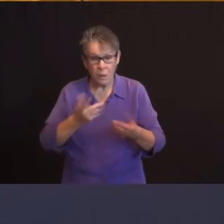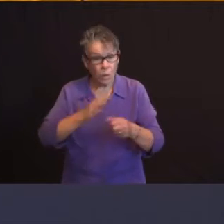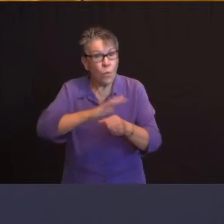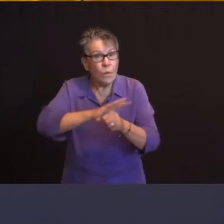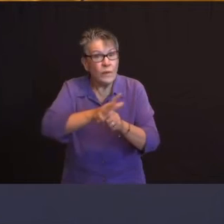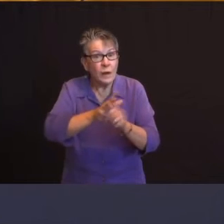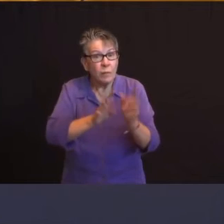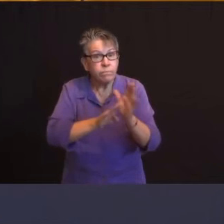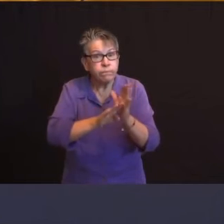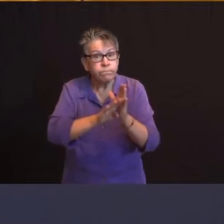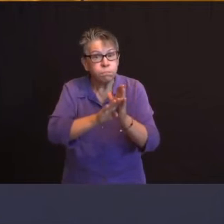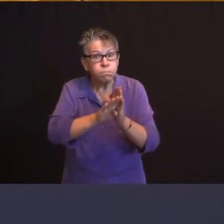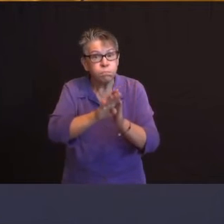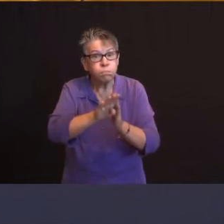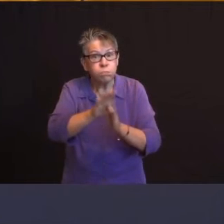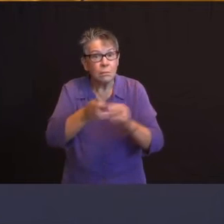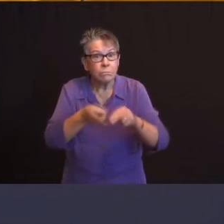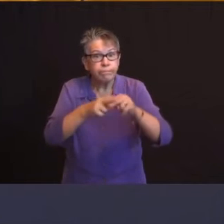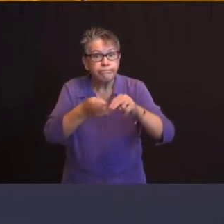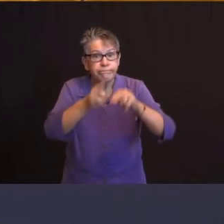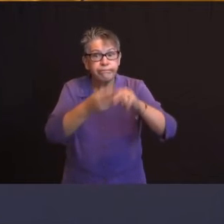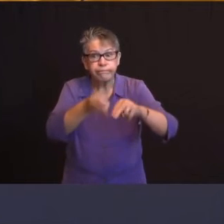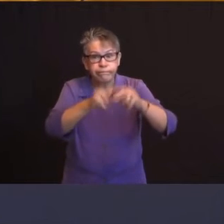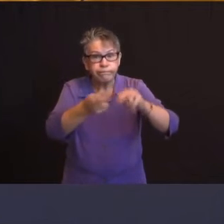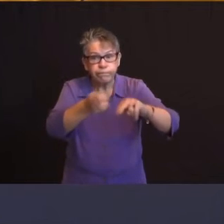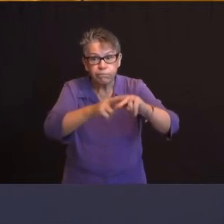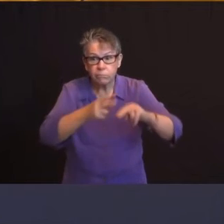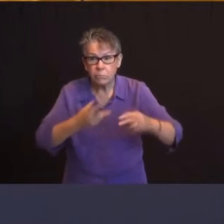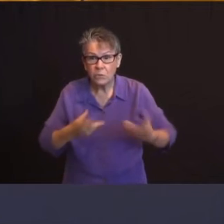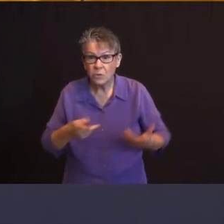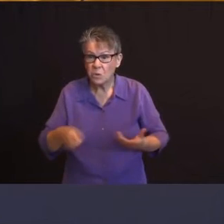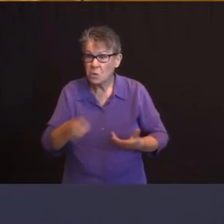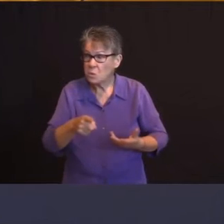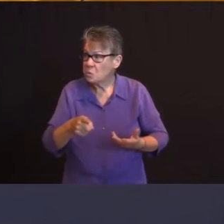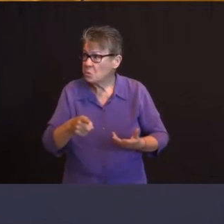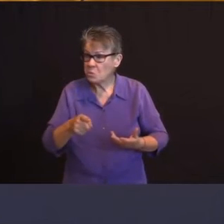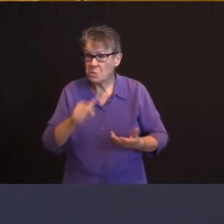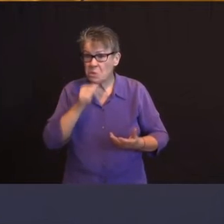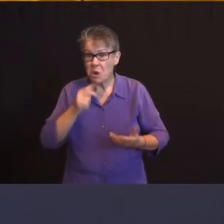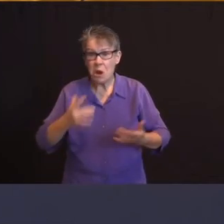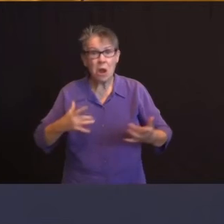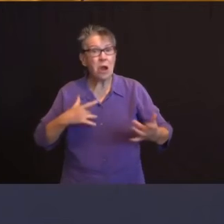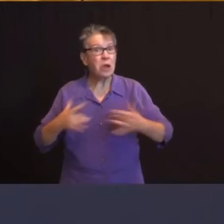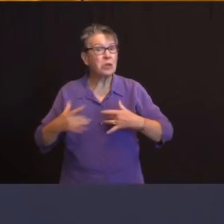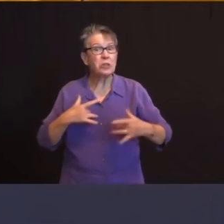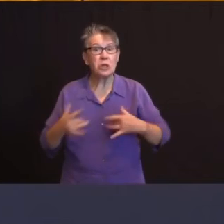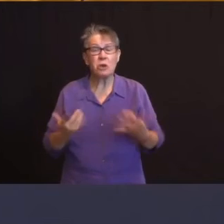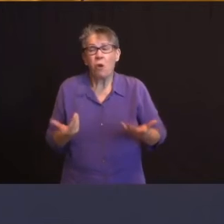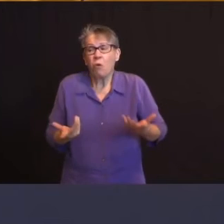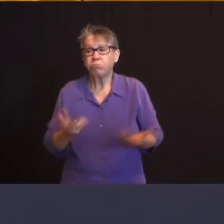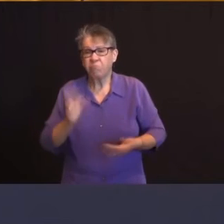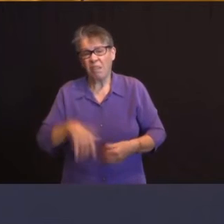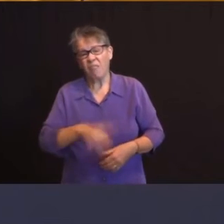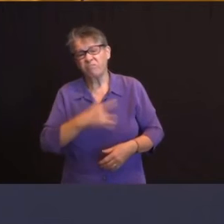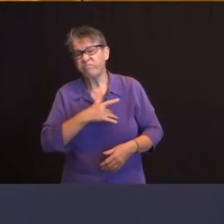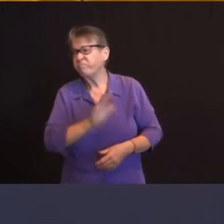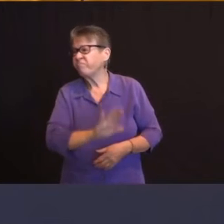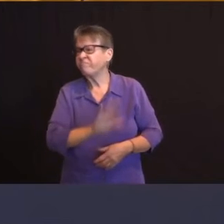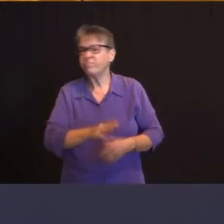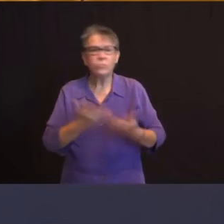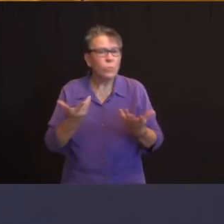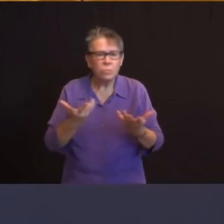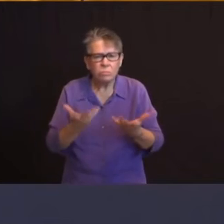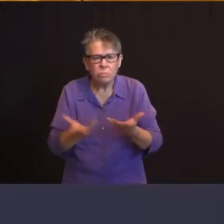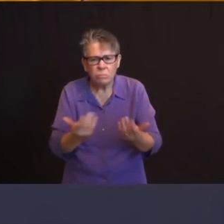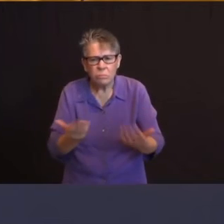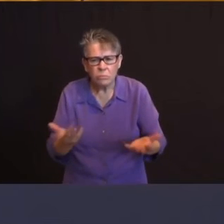it just part of the general trend that we're seeing? The population in nursing homes is obviously the most vulnerable. What are we